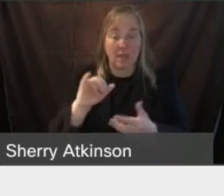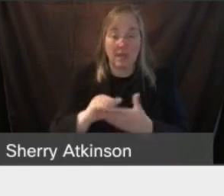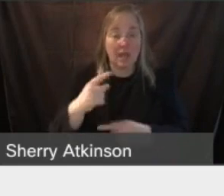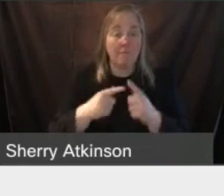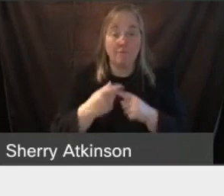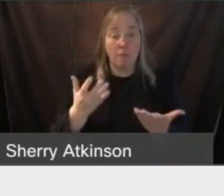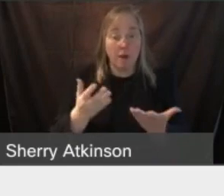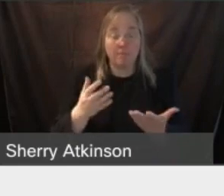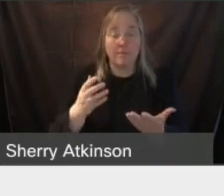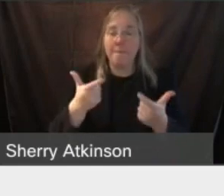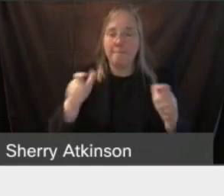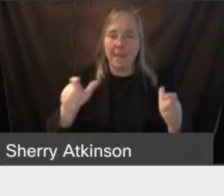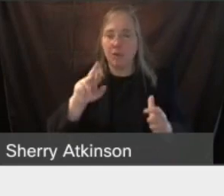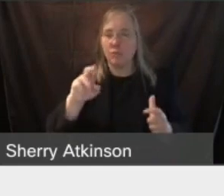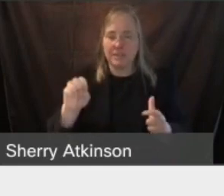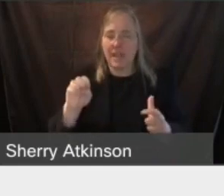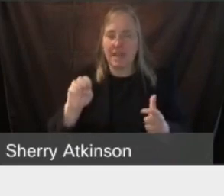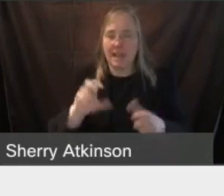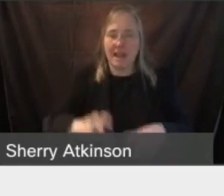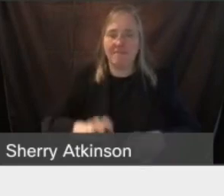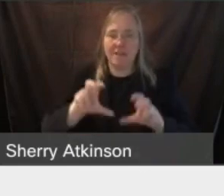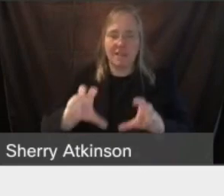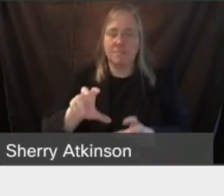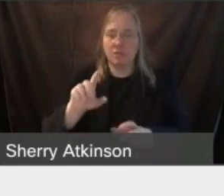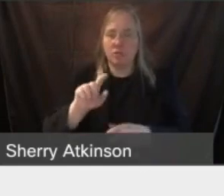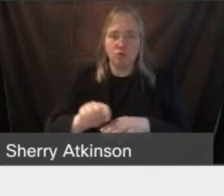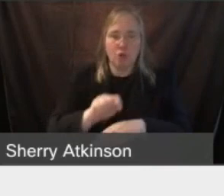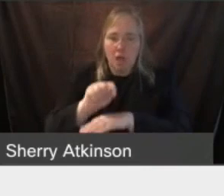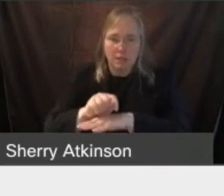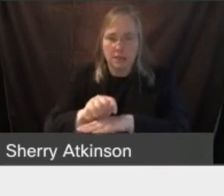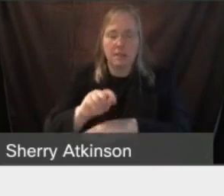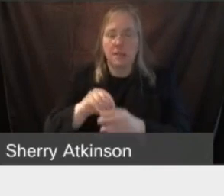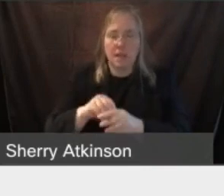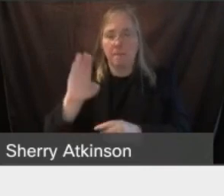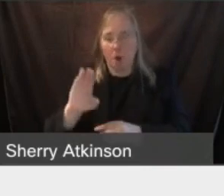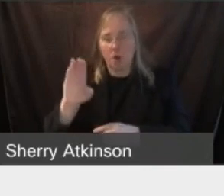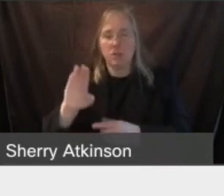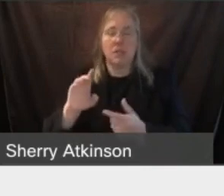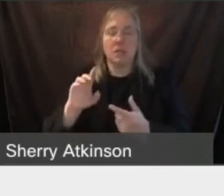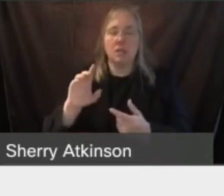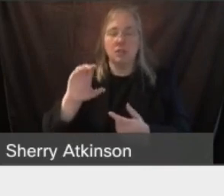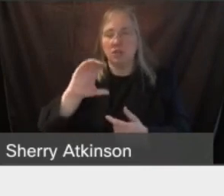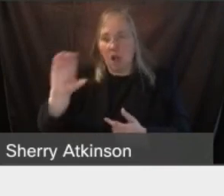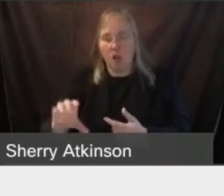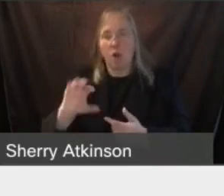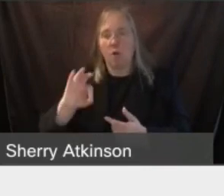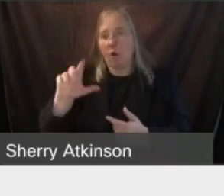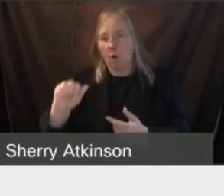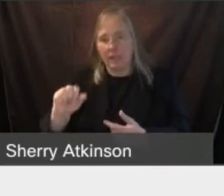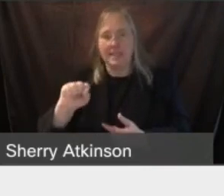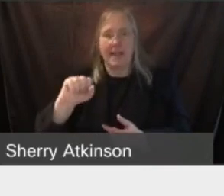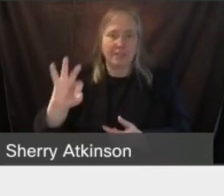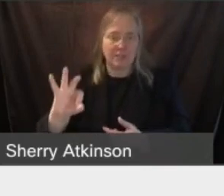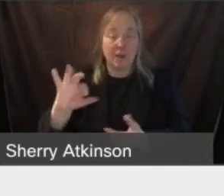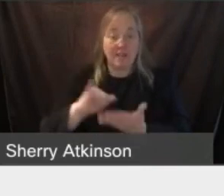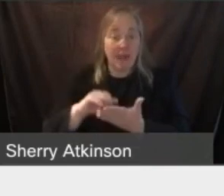real estate investment trusts in Boston and New York and Chicago and Florida and San Francisco. And that